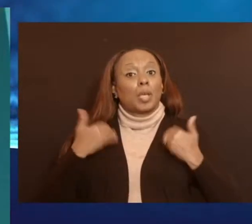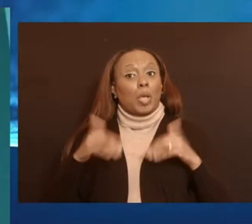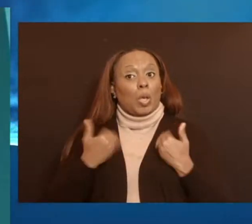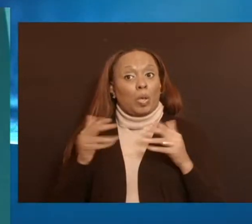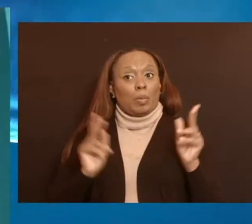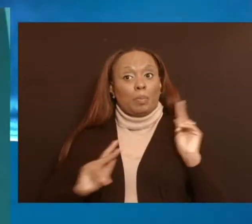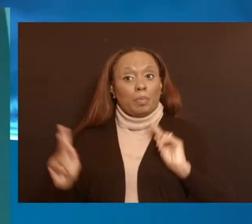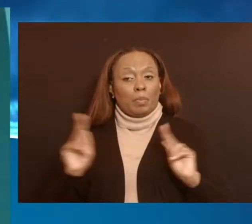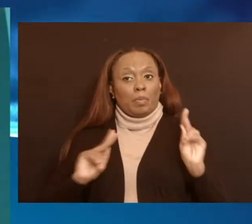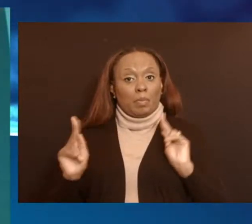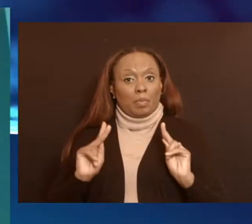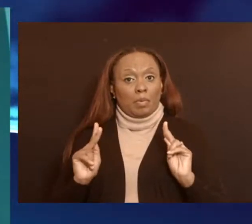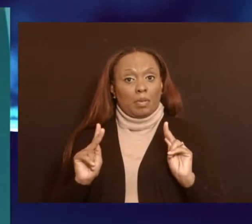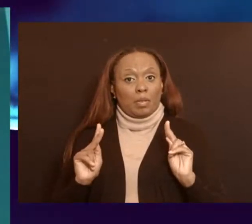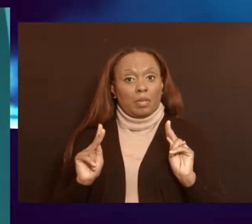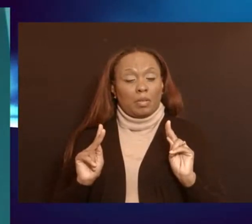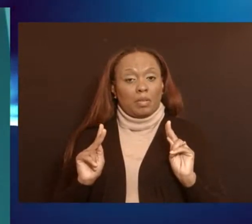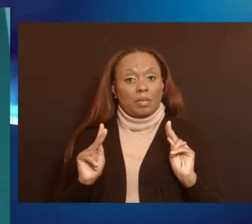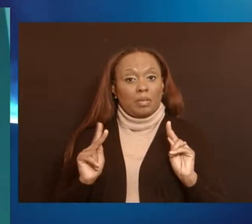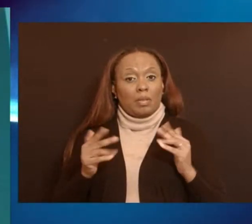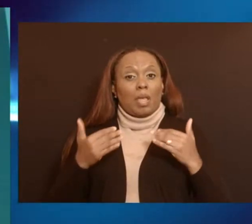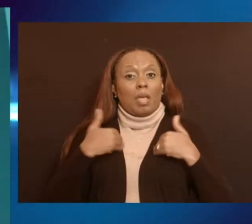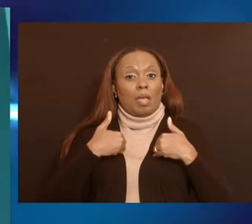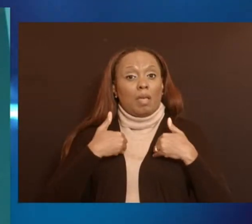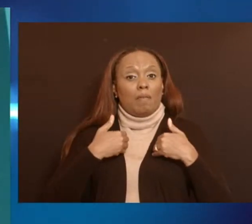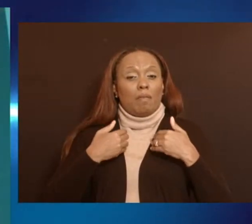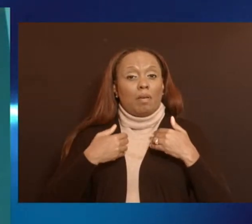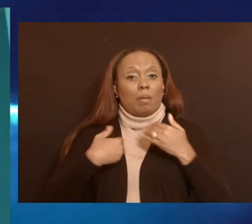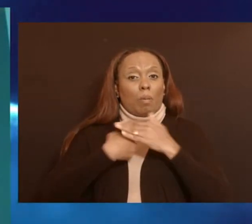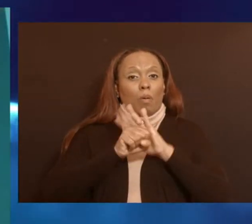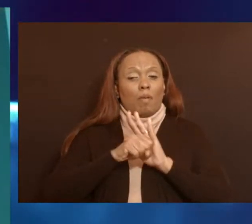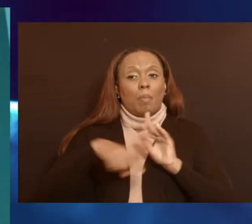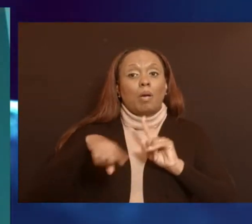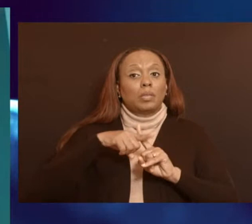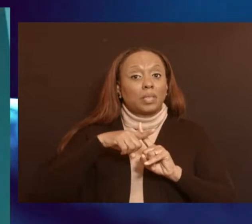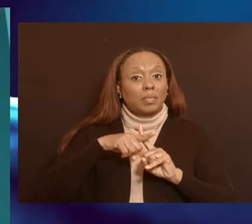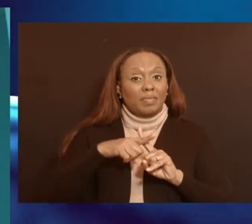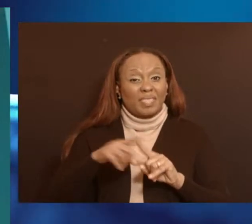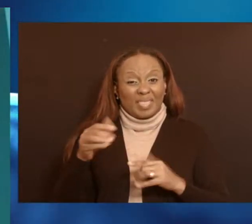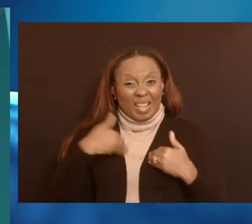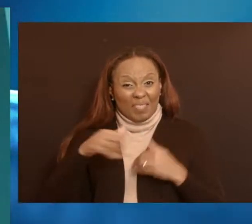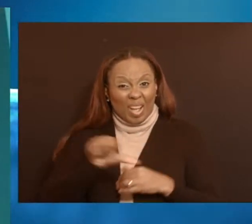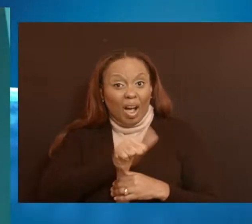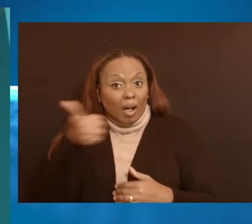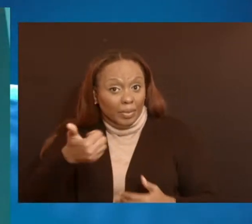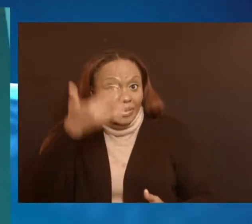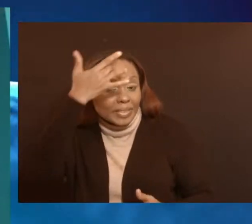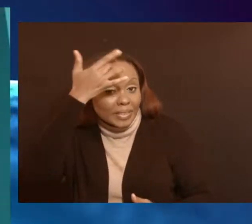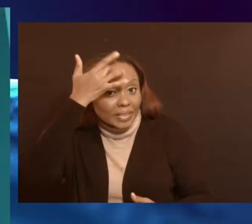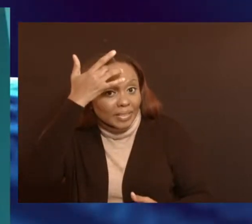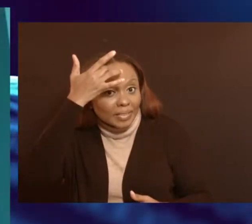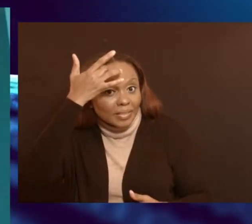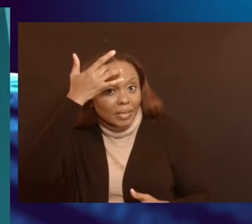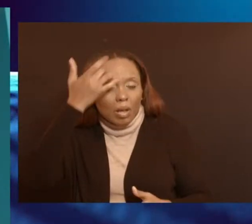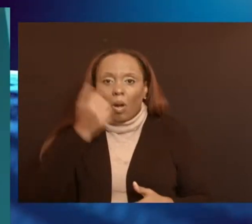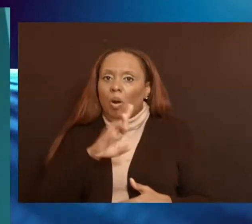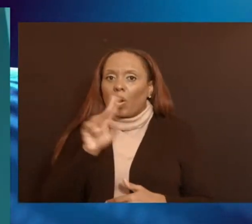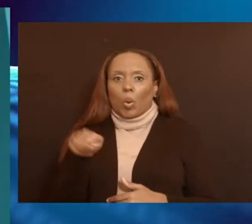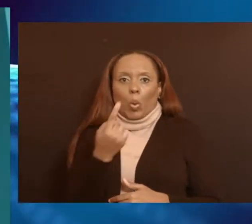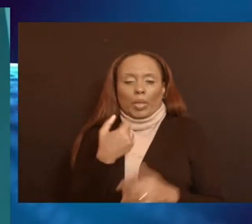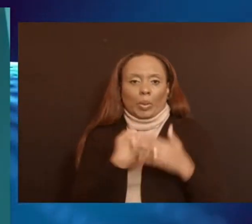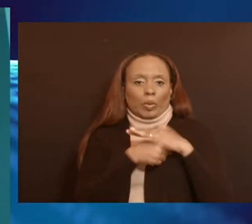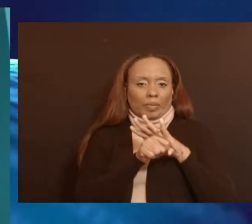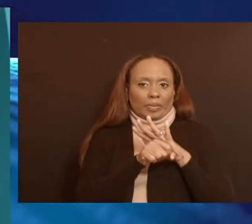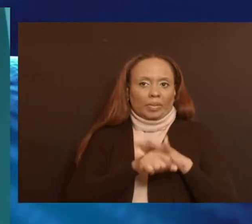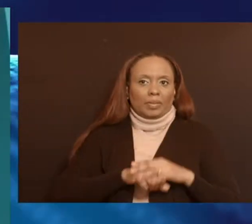have underlying conditions as well, or most of them are showing that they just have complications due to COVID itself? Sorry,